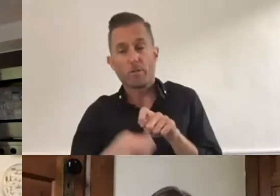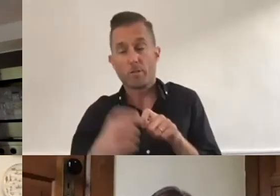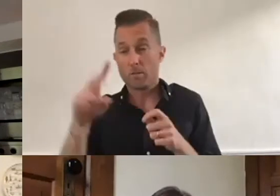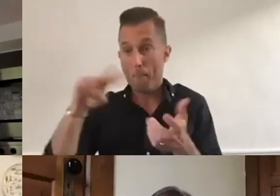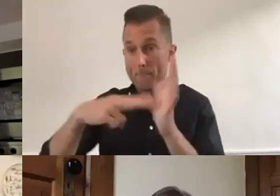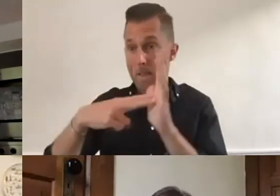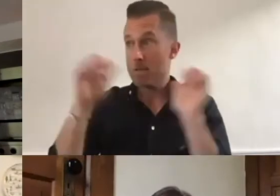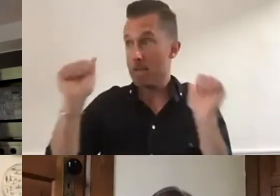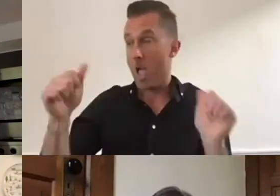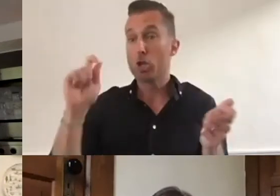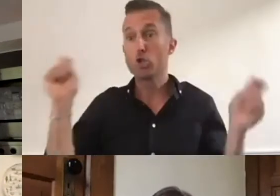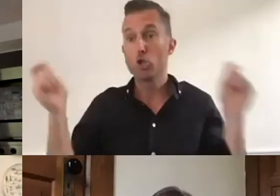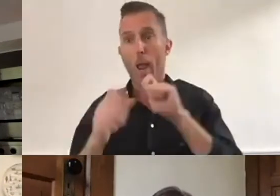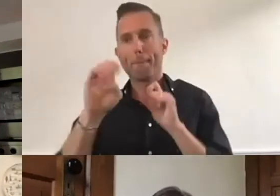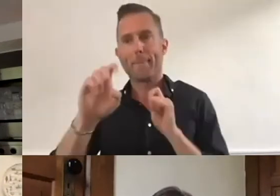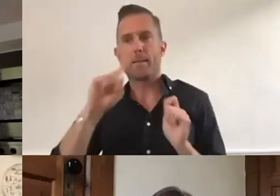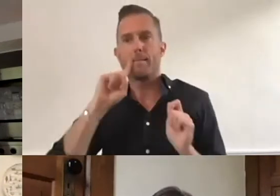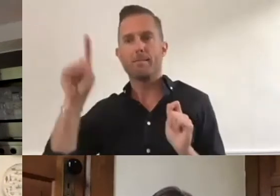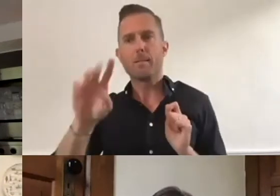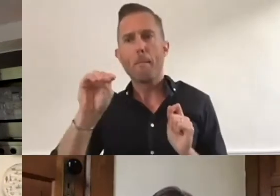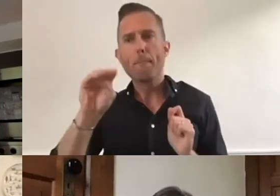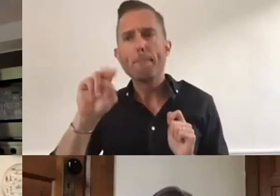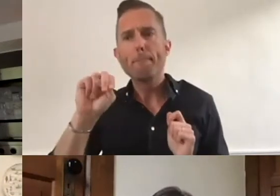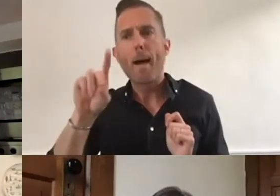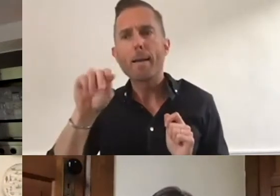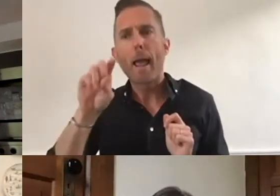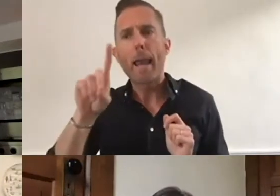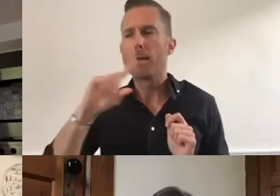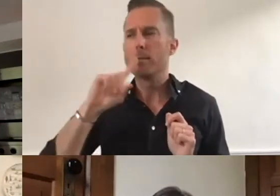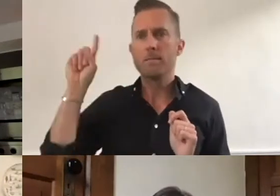top in this case with more